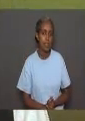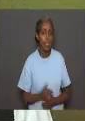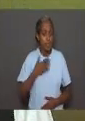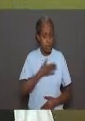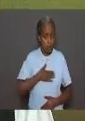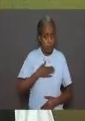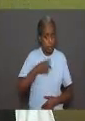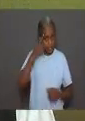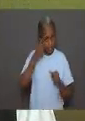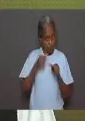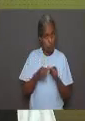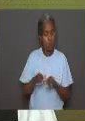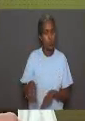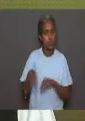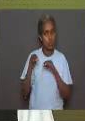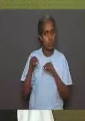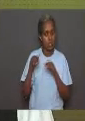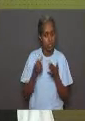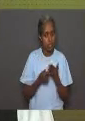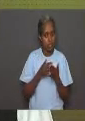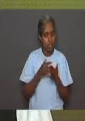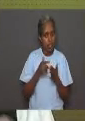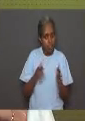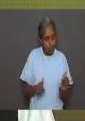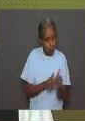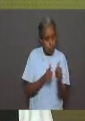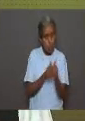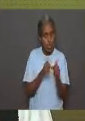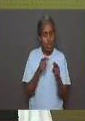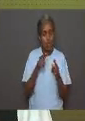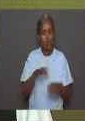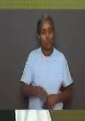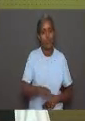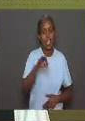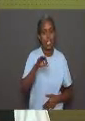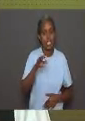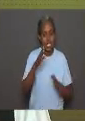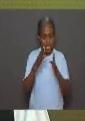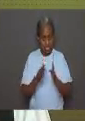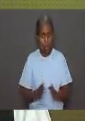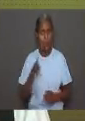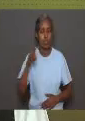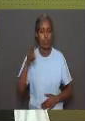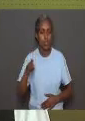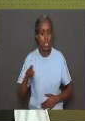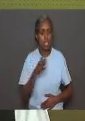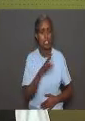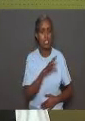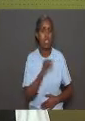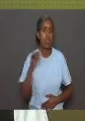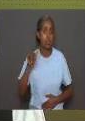Please note, students, that in order to find the determinant for x and